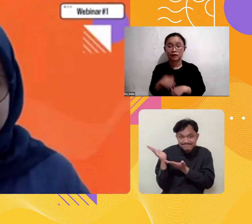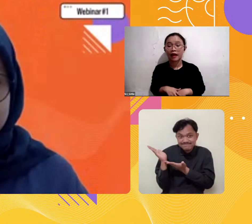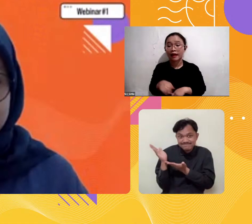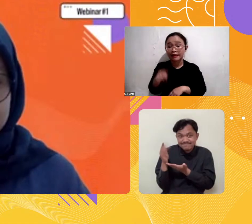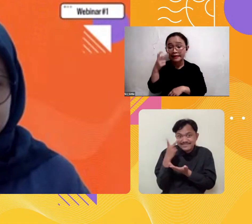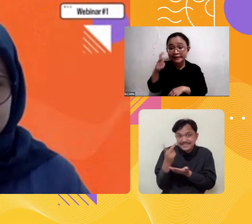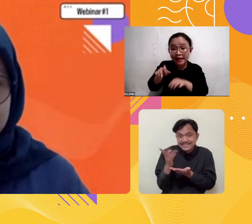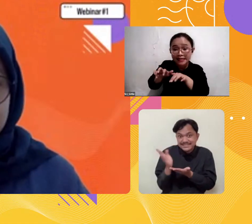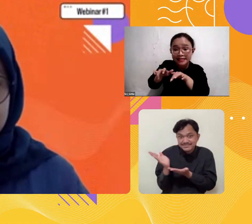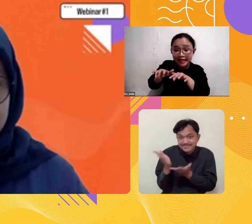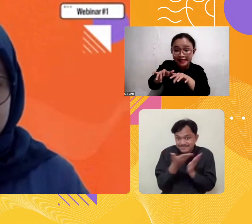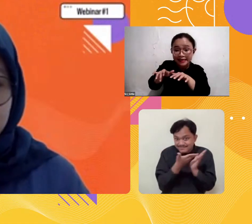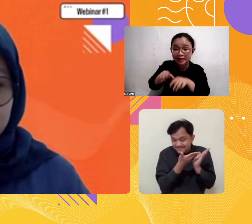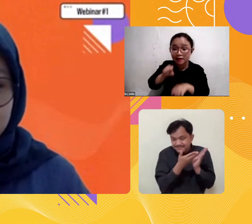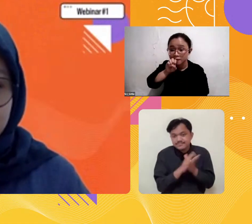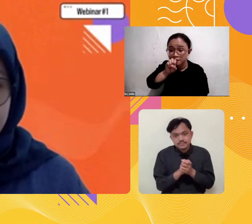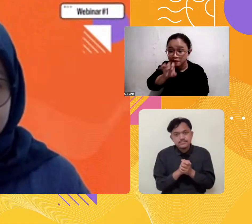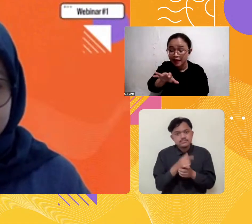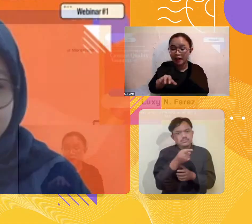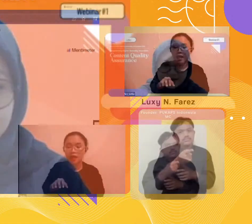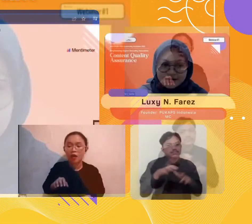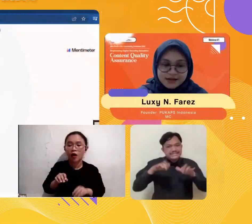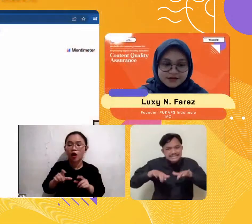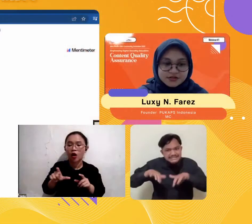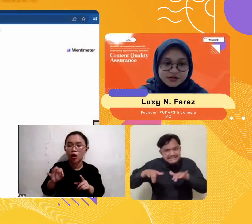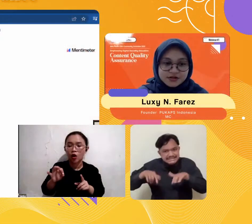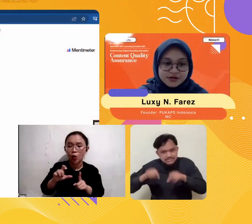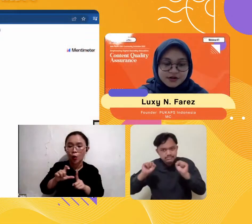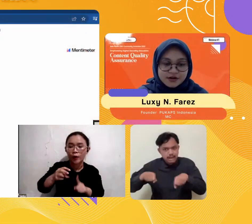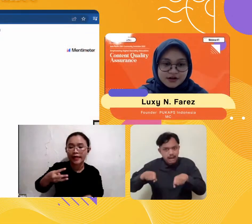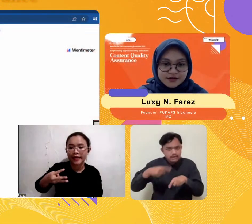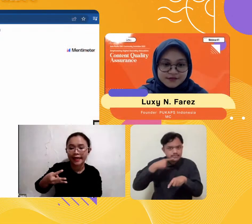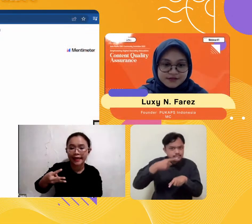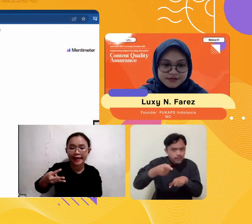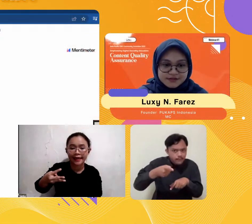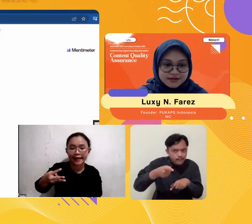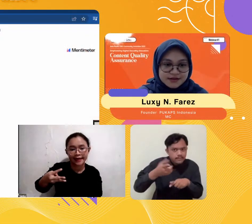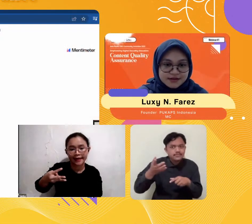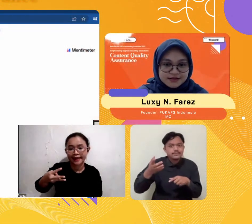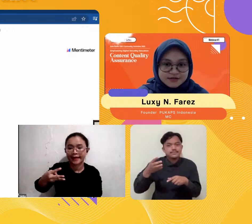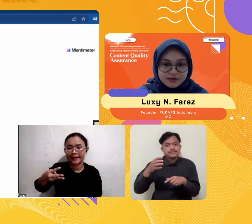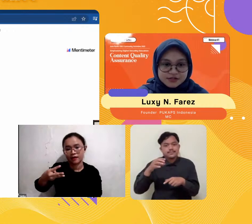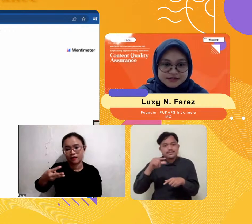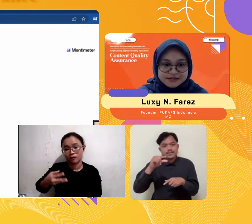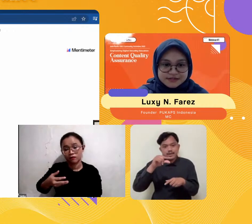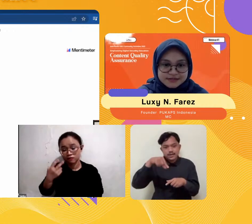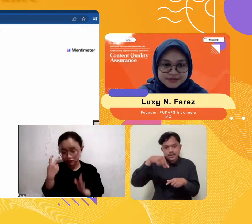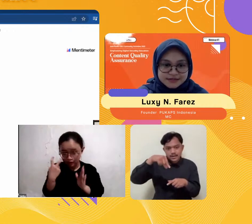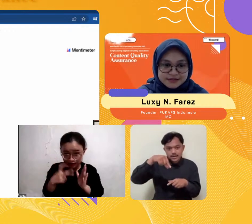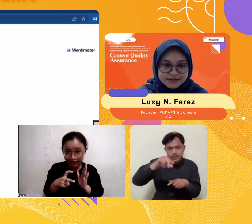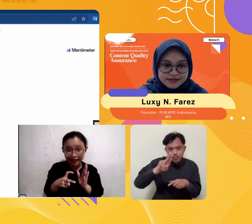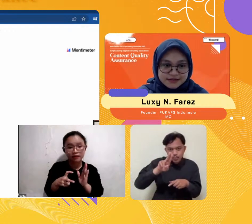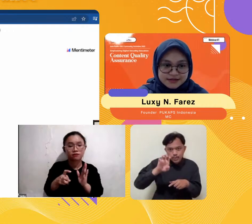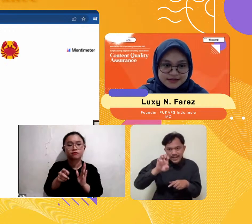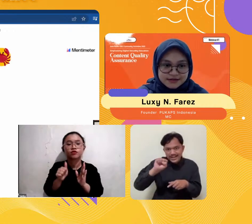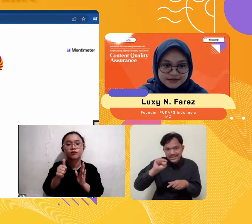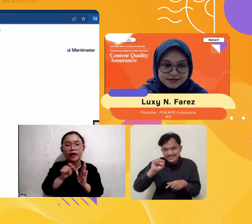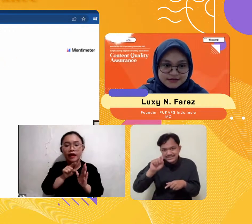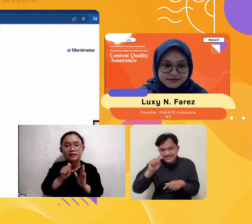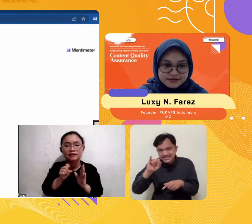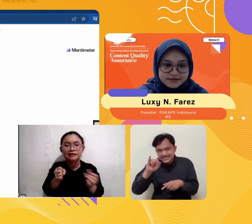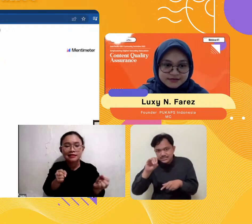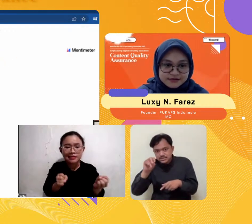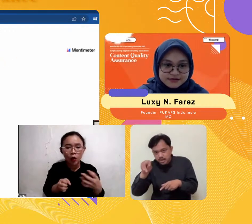find like a winner that can answer all of these questions.